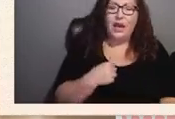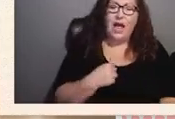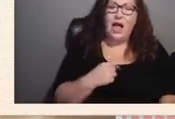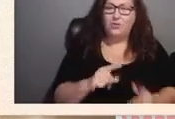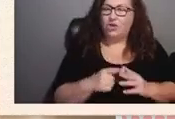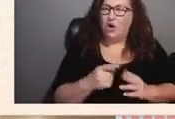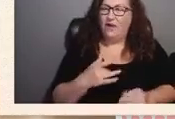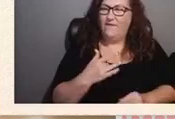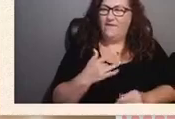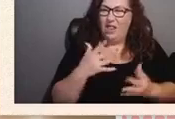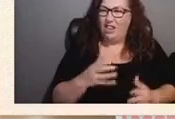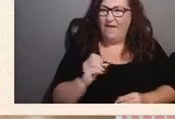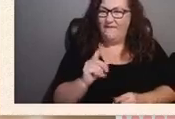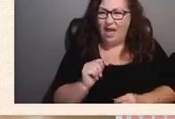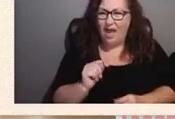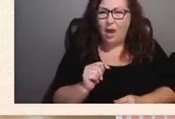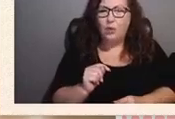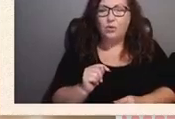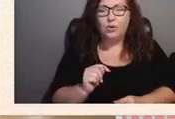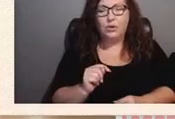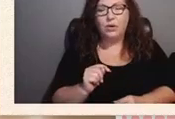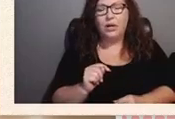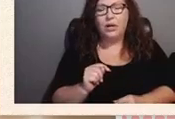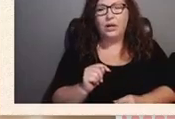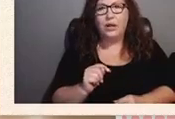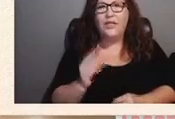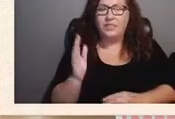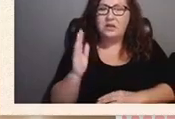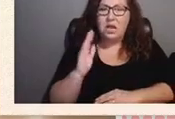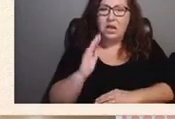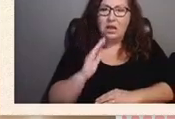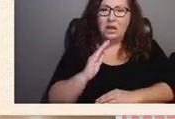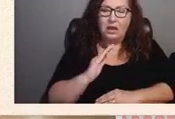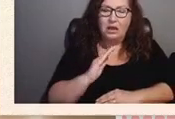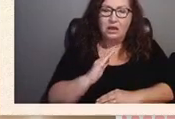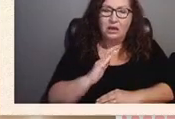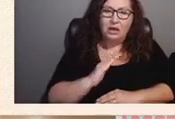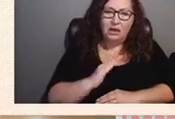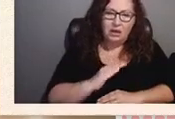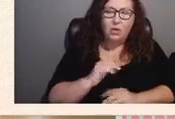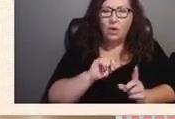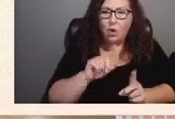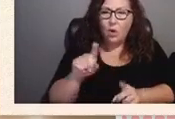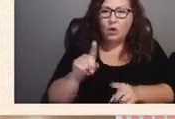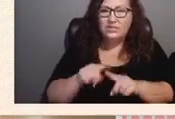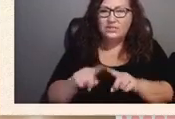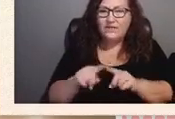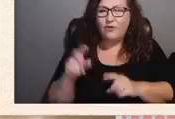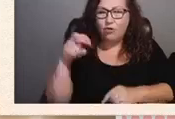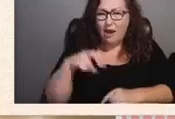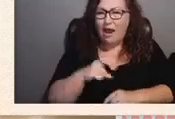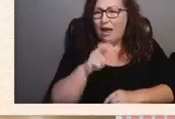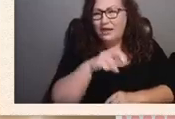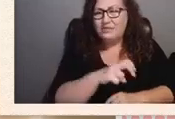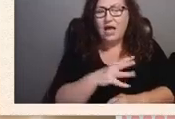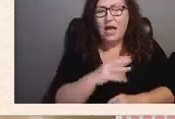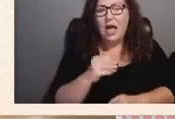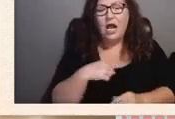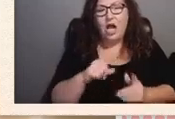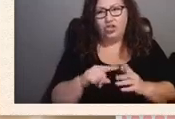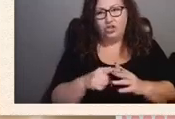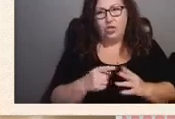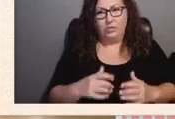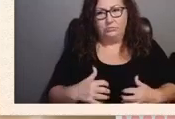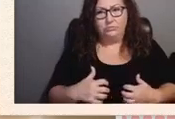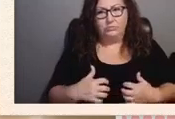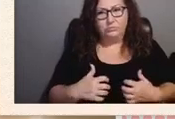out. And as the day went on and we were going to different rides, I started to get mad. I'm like,